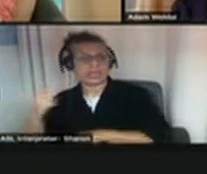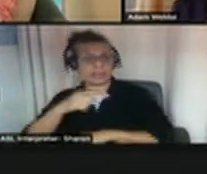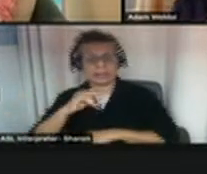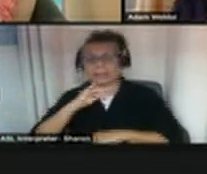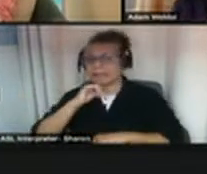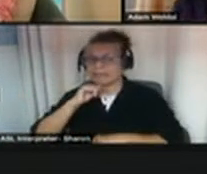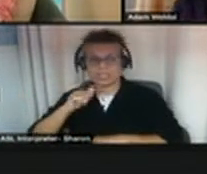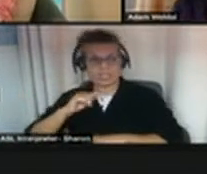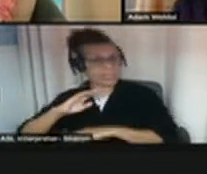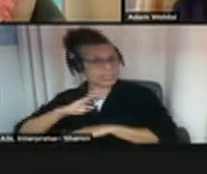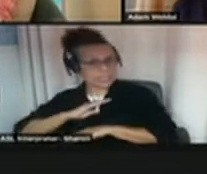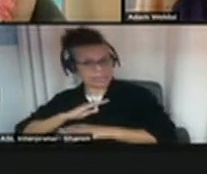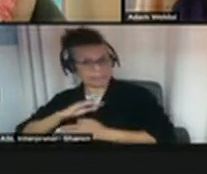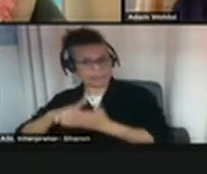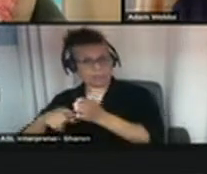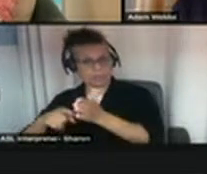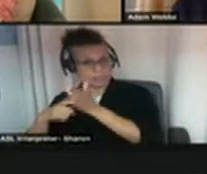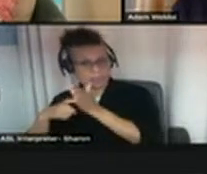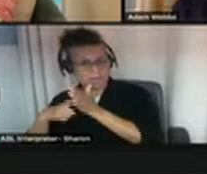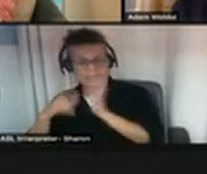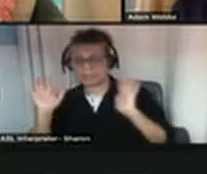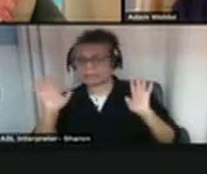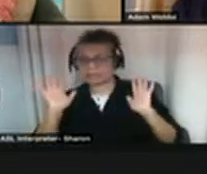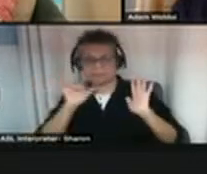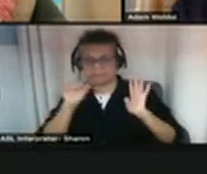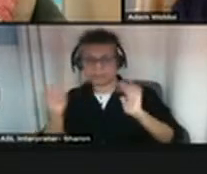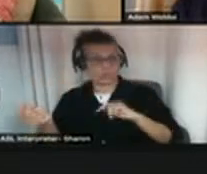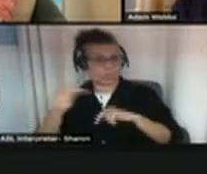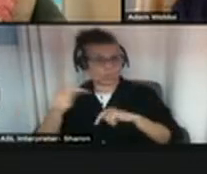criteria, then it won't come back out